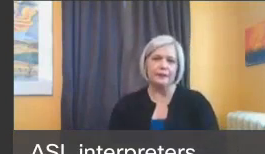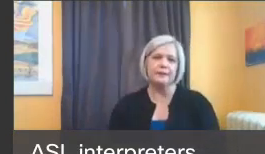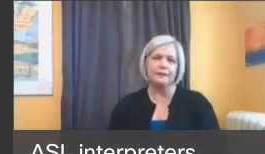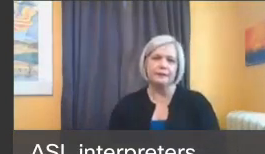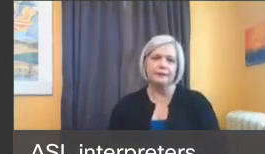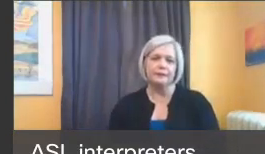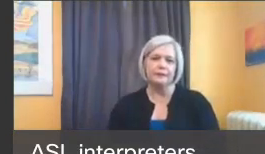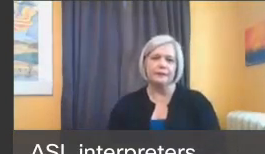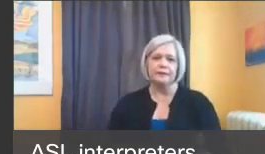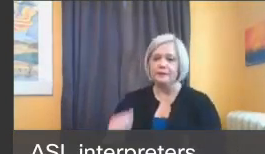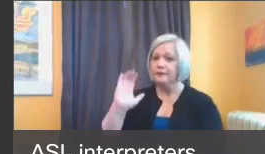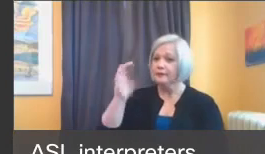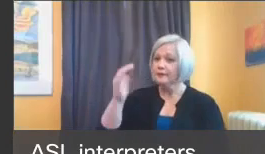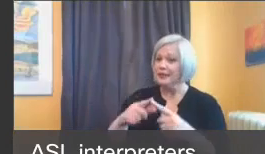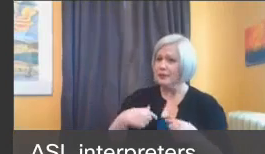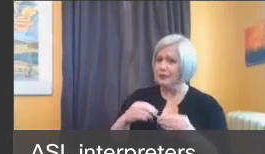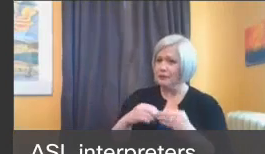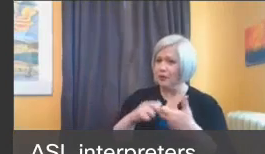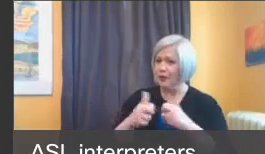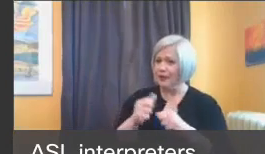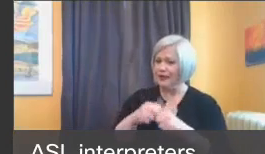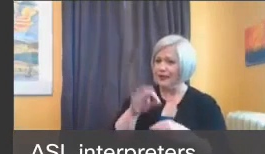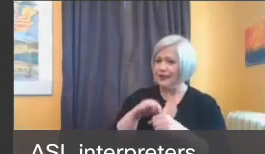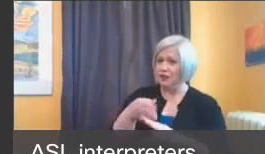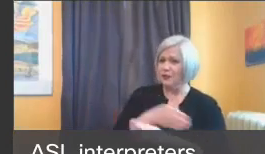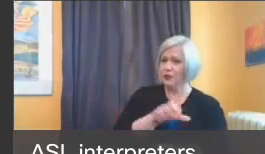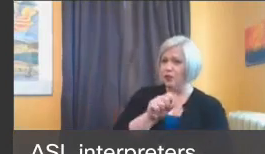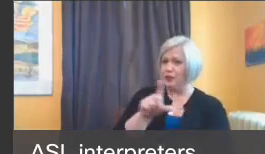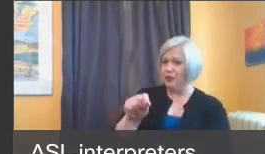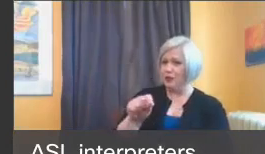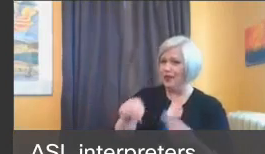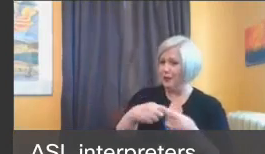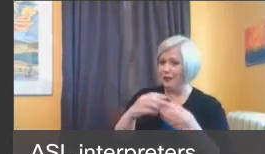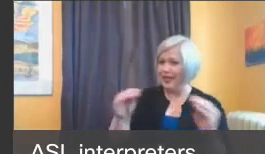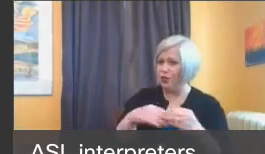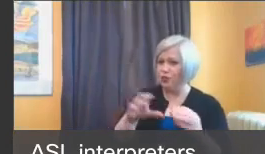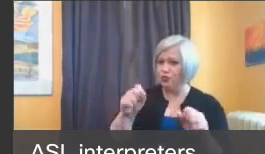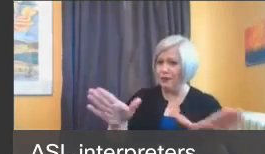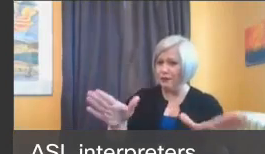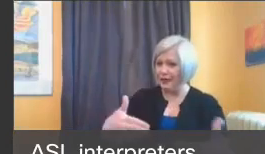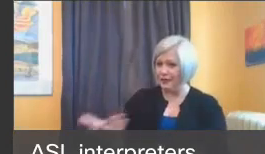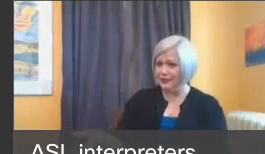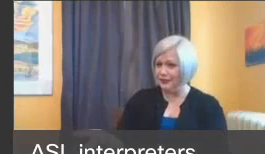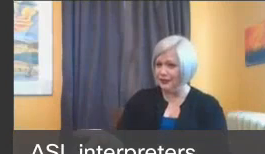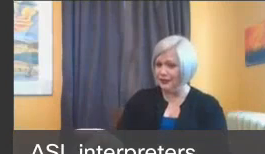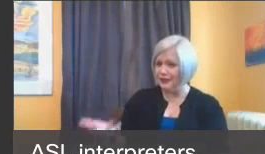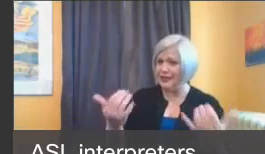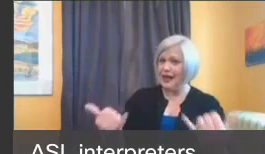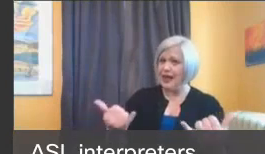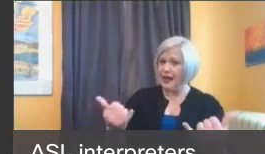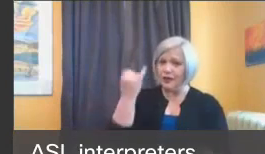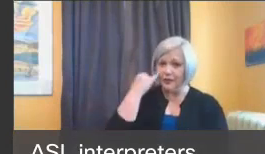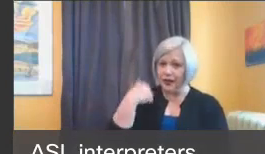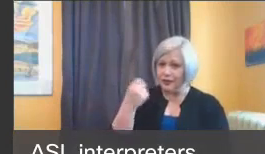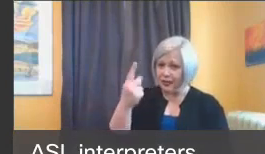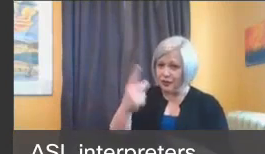it seems to me it would be more problematic if elections before 2020 when we didn't have any drop boxes. And now, if I understand what